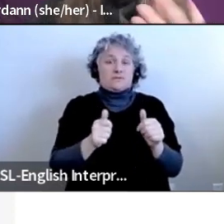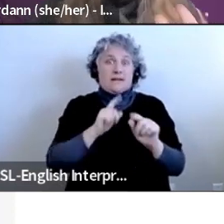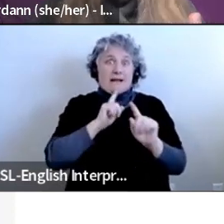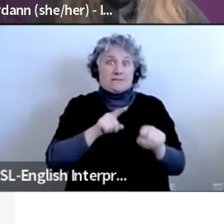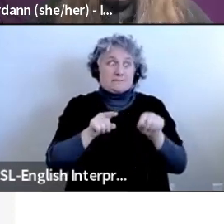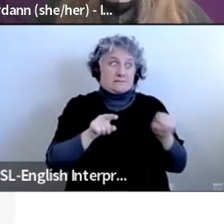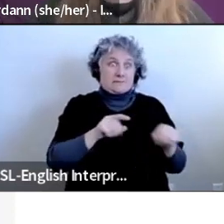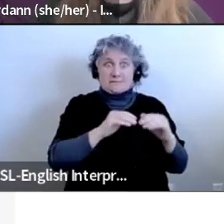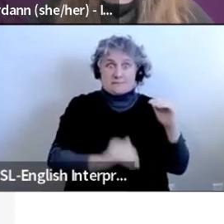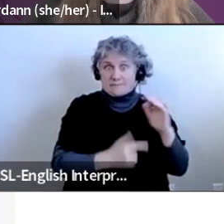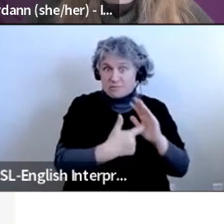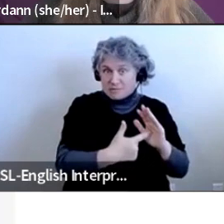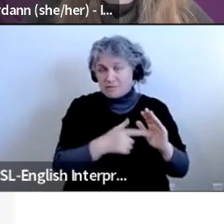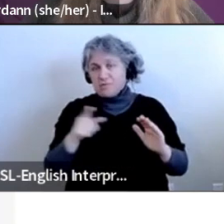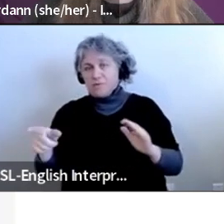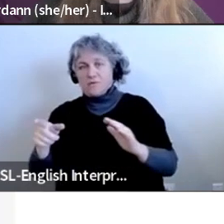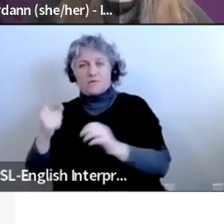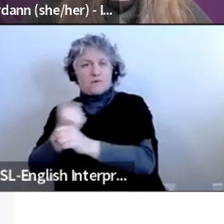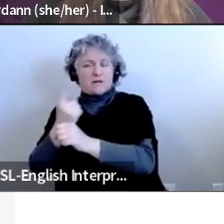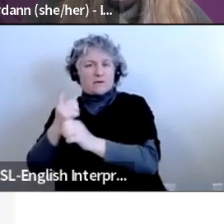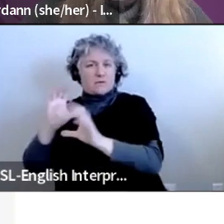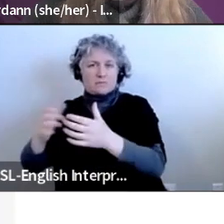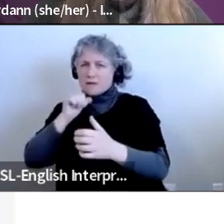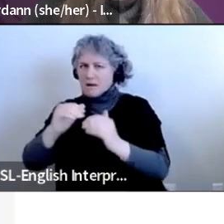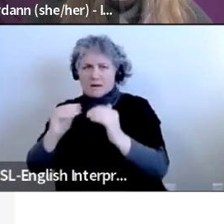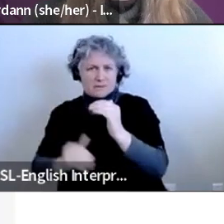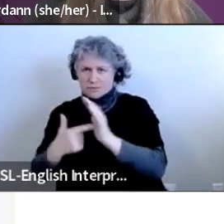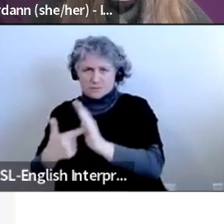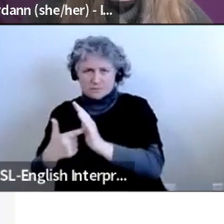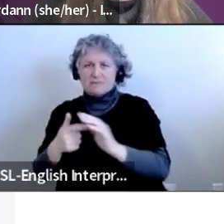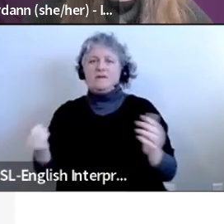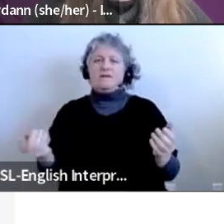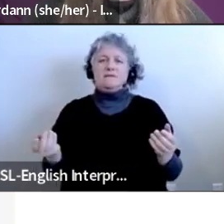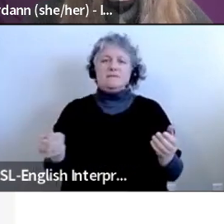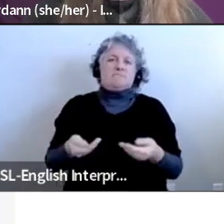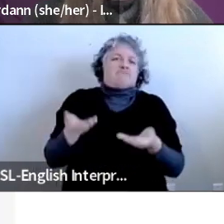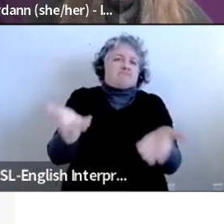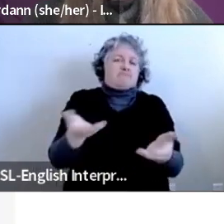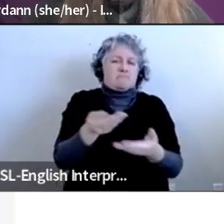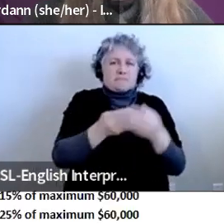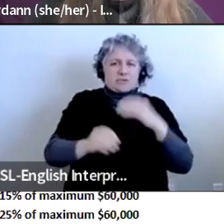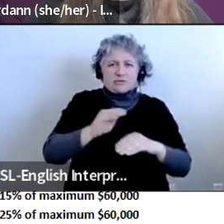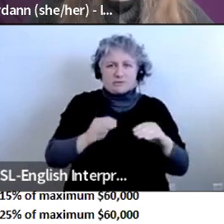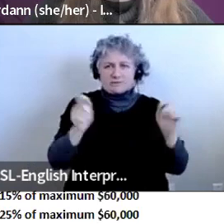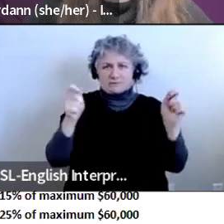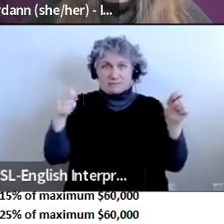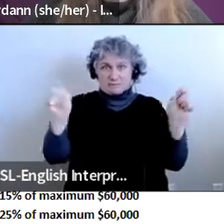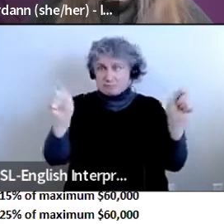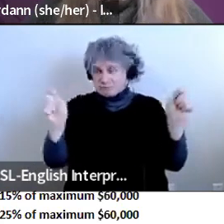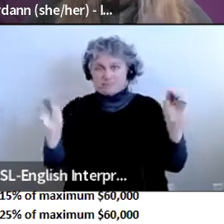as I mentioned in the company information section. So this is what the screen will look like when you get to that point.